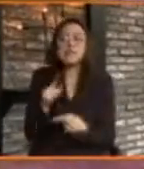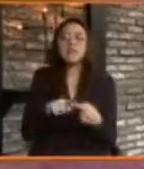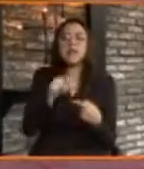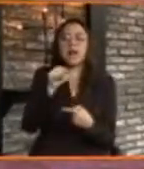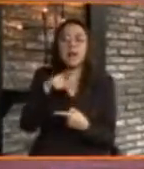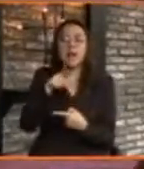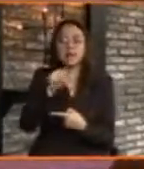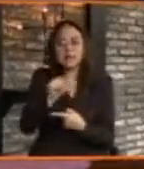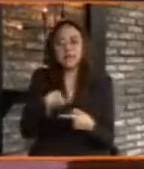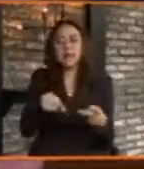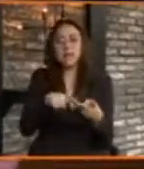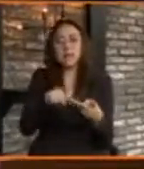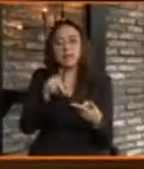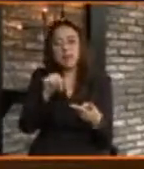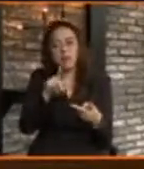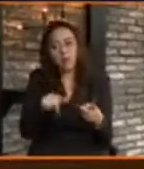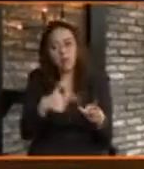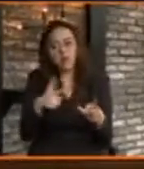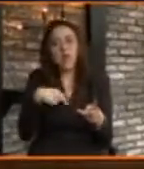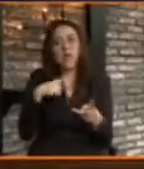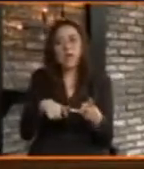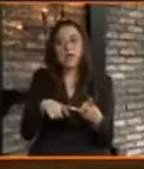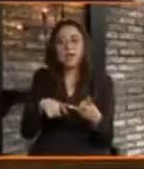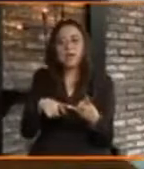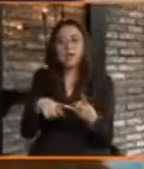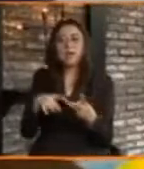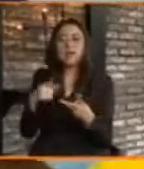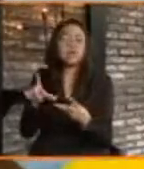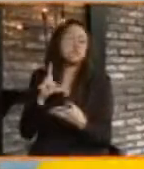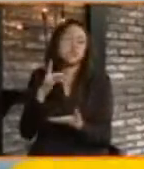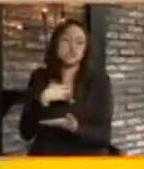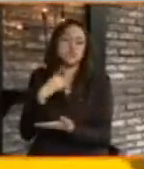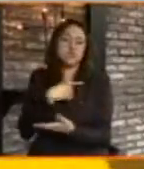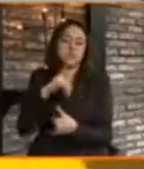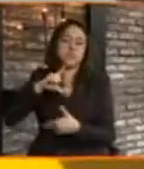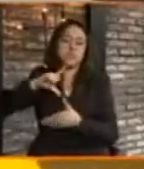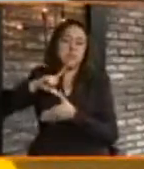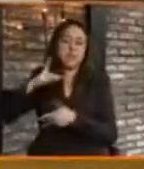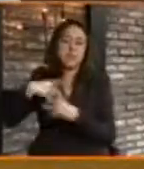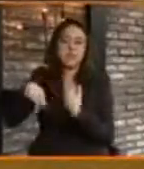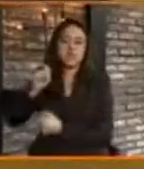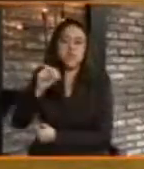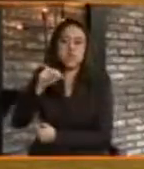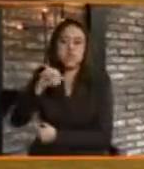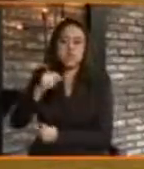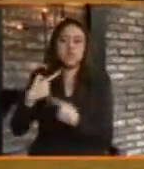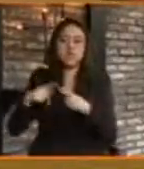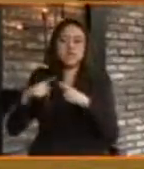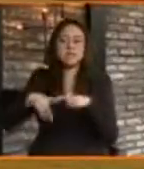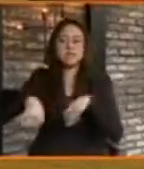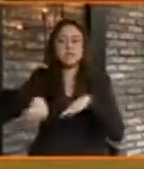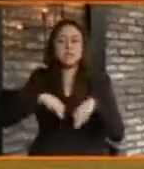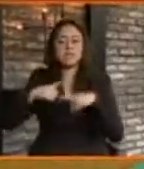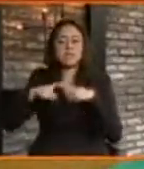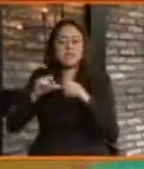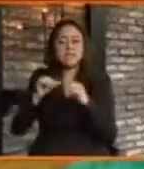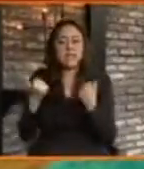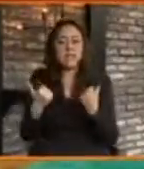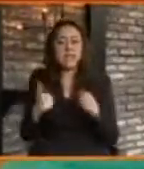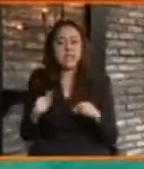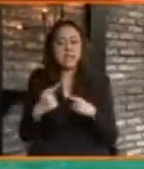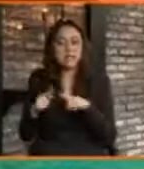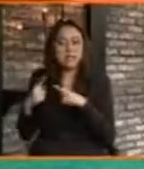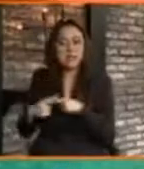said, from Alaska all the way down to Patagonia. Sonia is not the only Latin American artist here. There are works from artists from